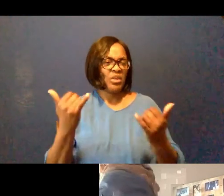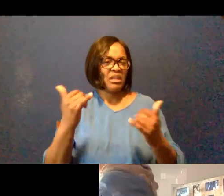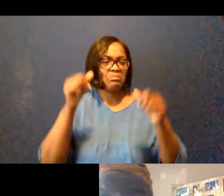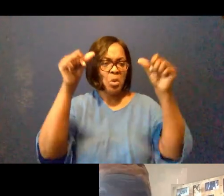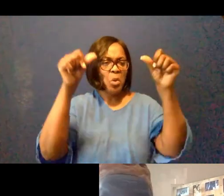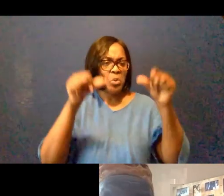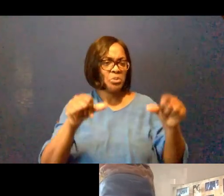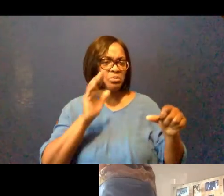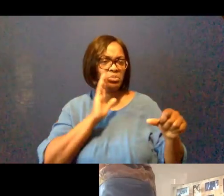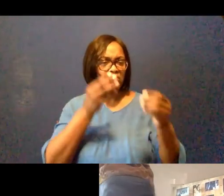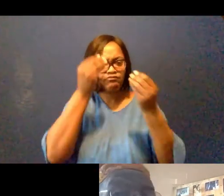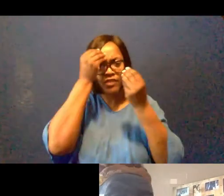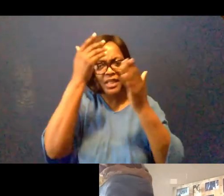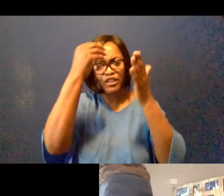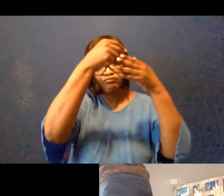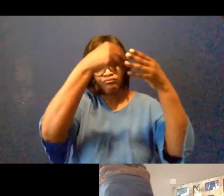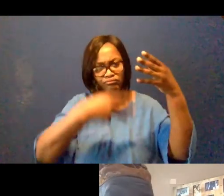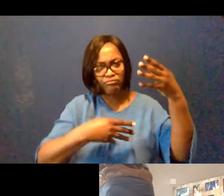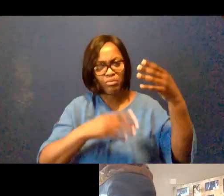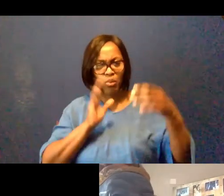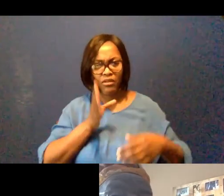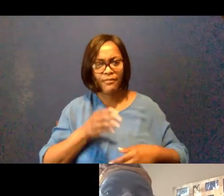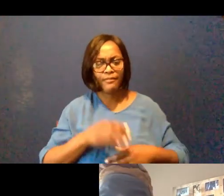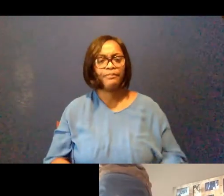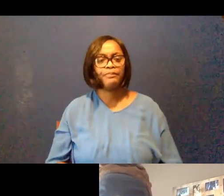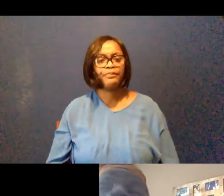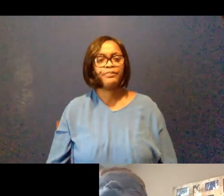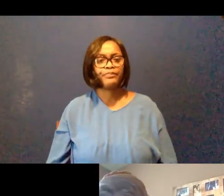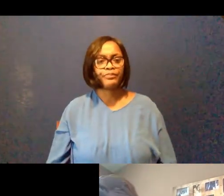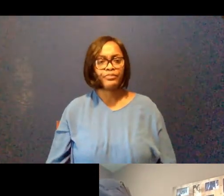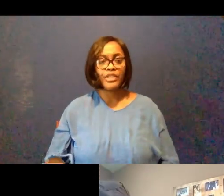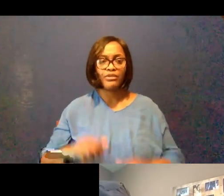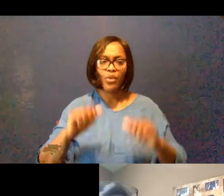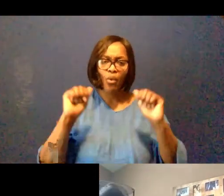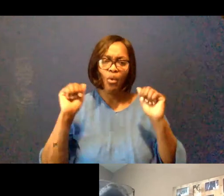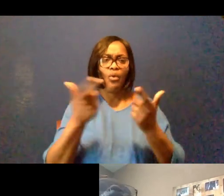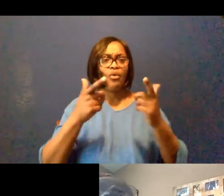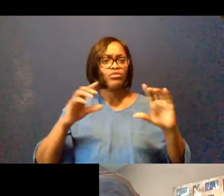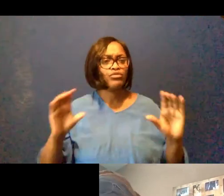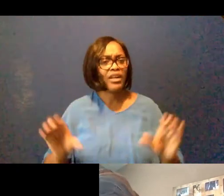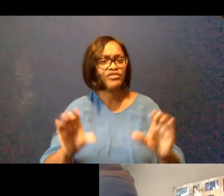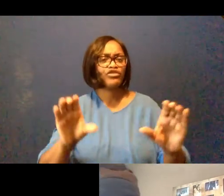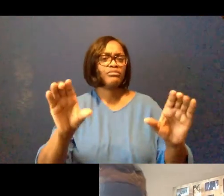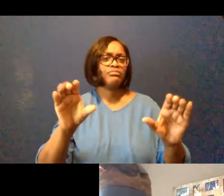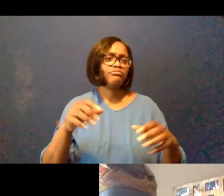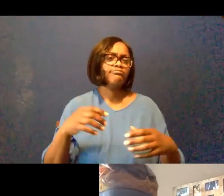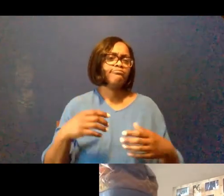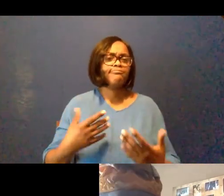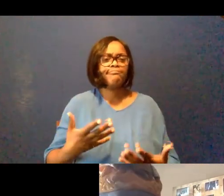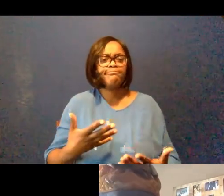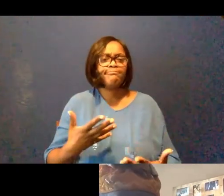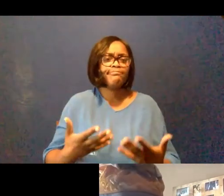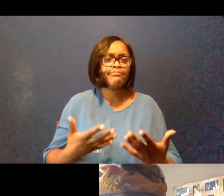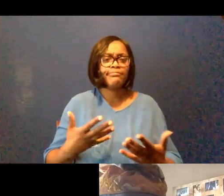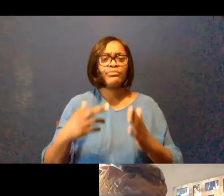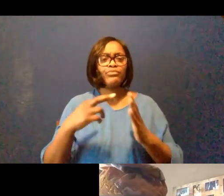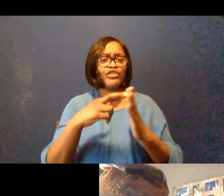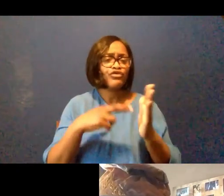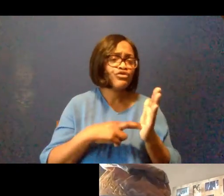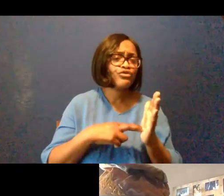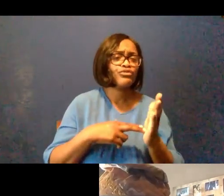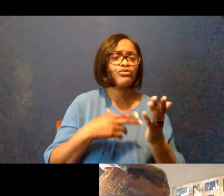Sorry, this is the captioner coming in. Reverend Peterson, could you repeat that date, please? That's October